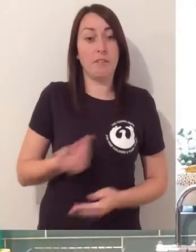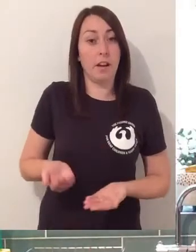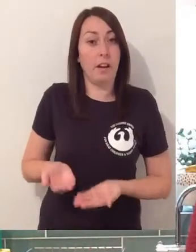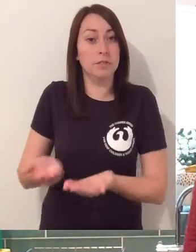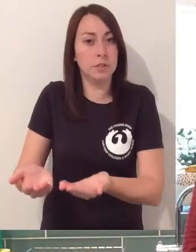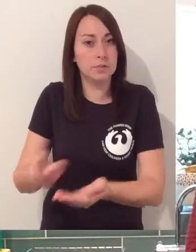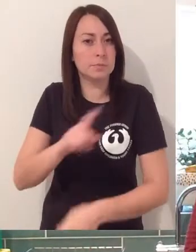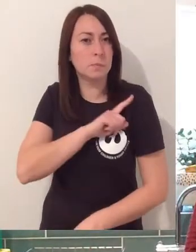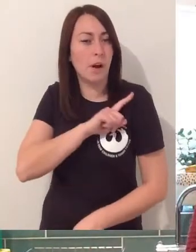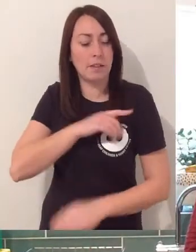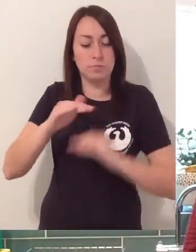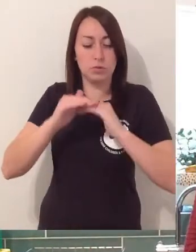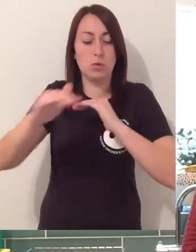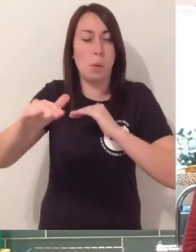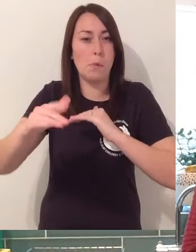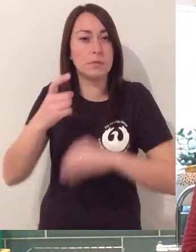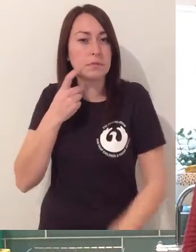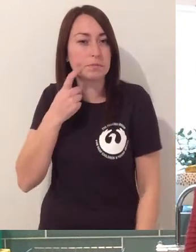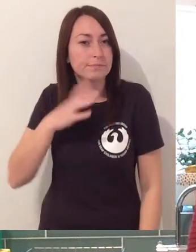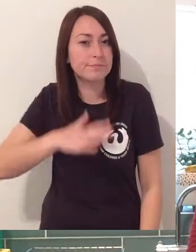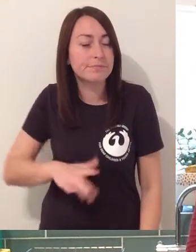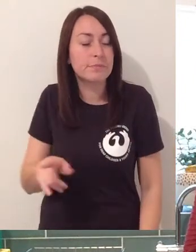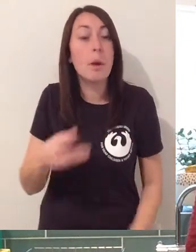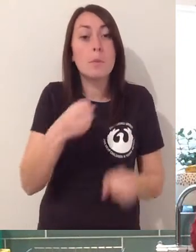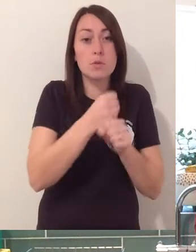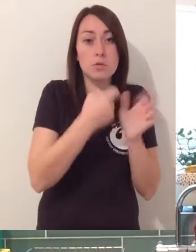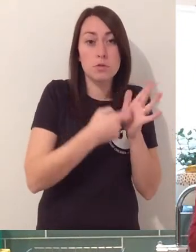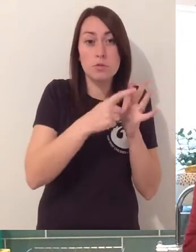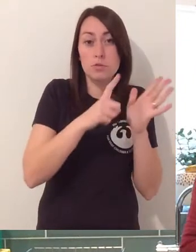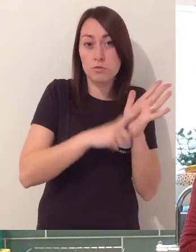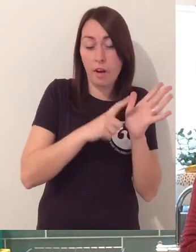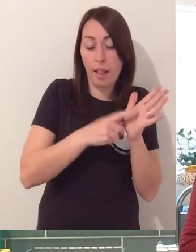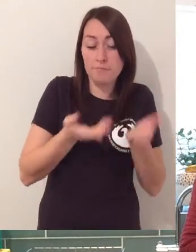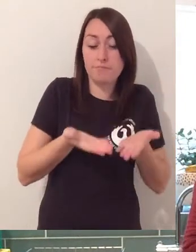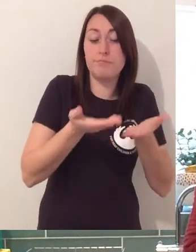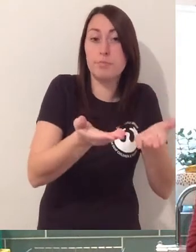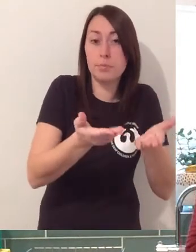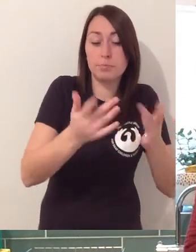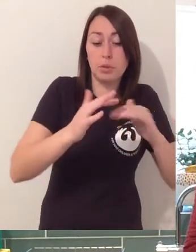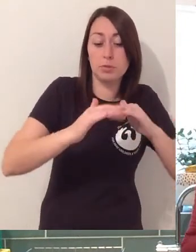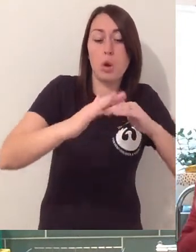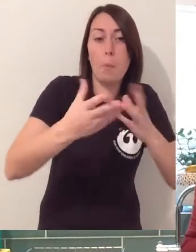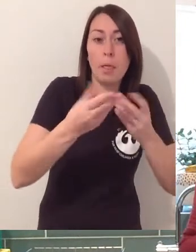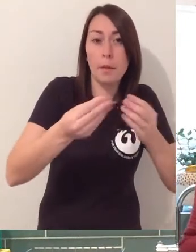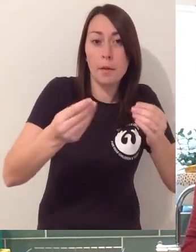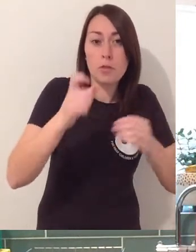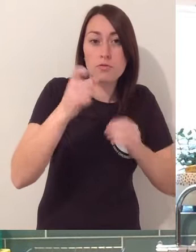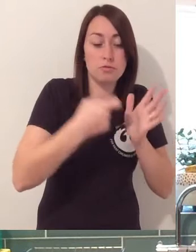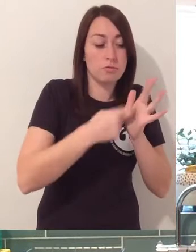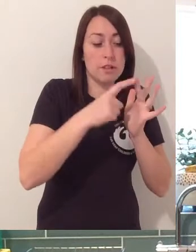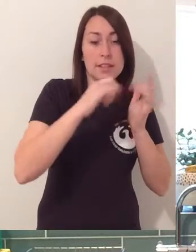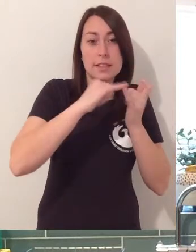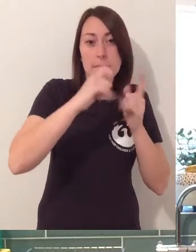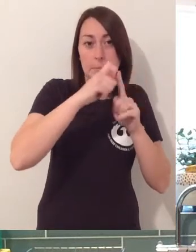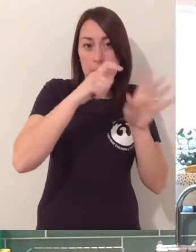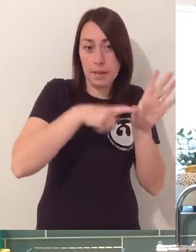So I'm going to put mine in the oven because I like my top to be quite soft, but if you are putting it under the grill and you want a slightly crispier top, it's a good idea to get a